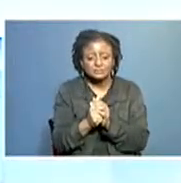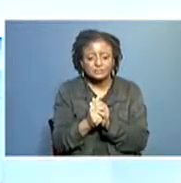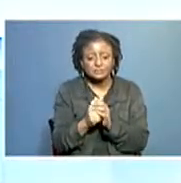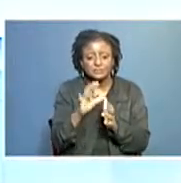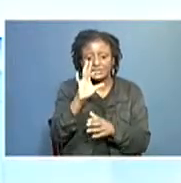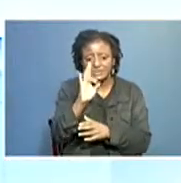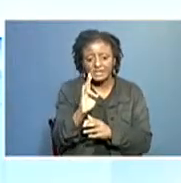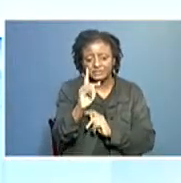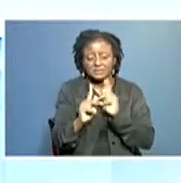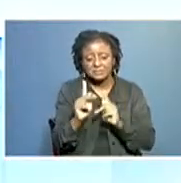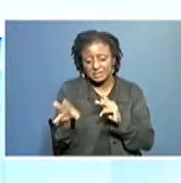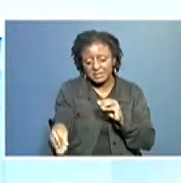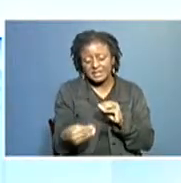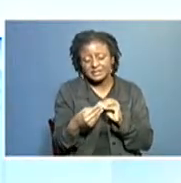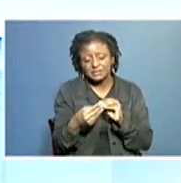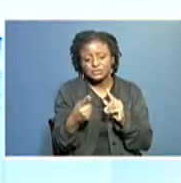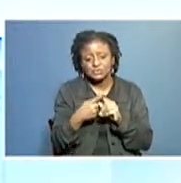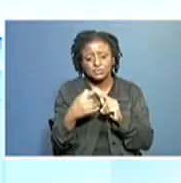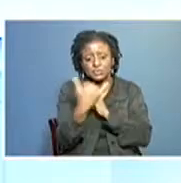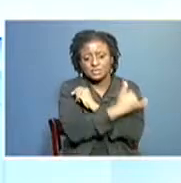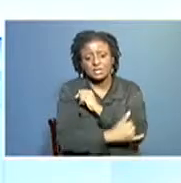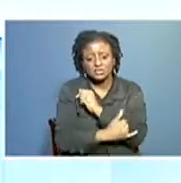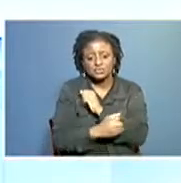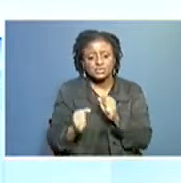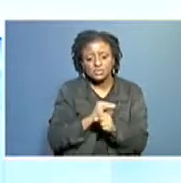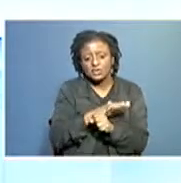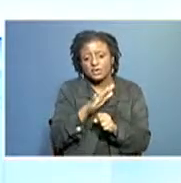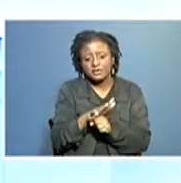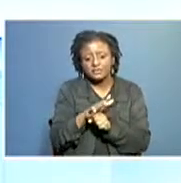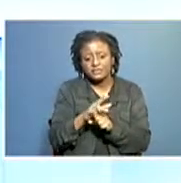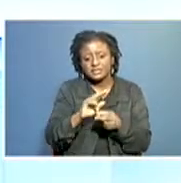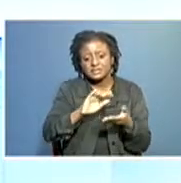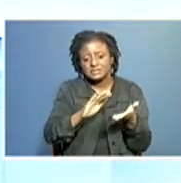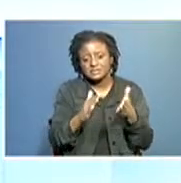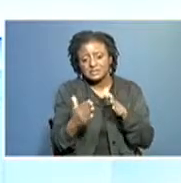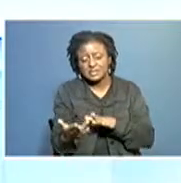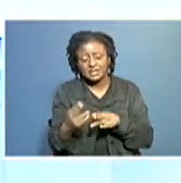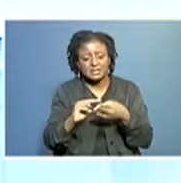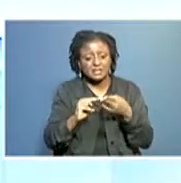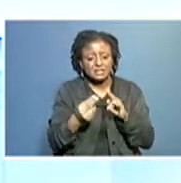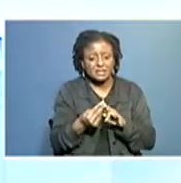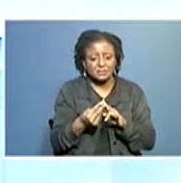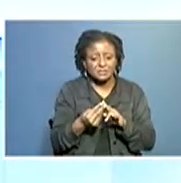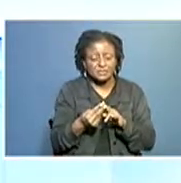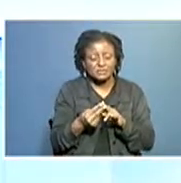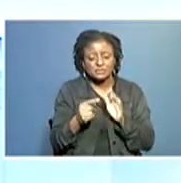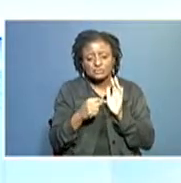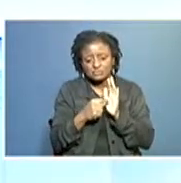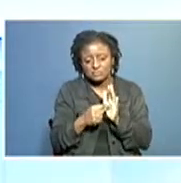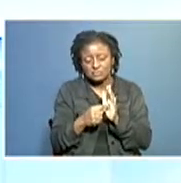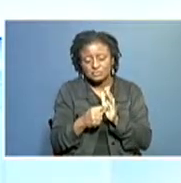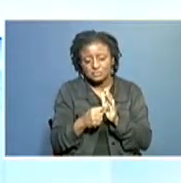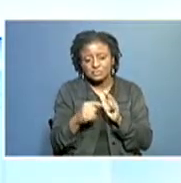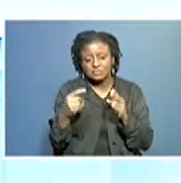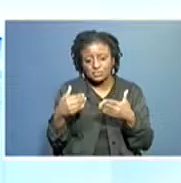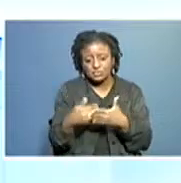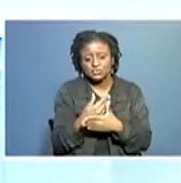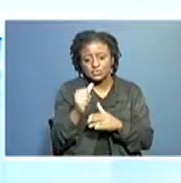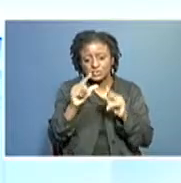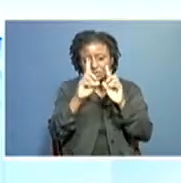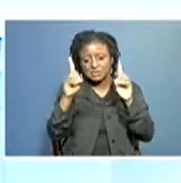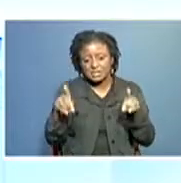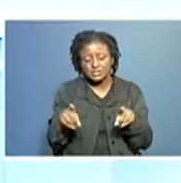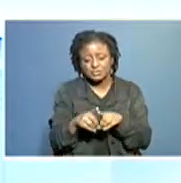7 people have been added to the country's COVID death toll based on the data provided on the latest dashboard. The